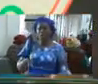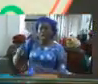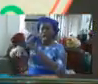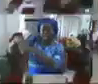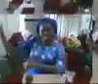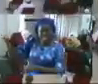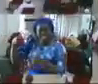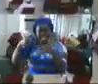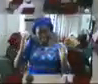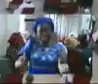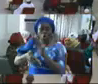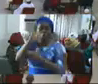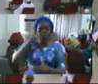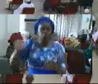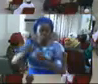them all.